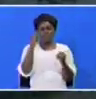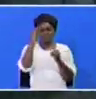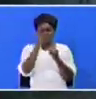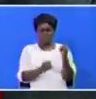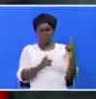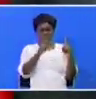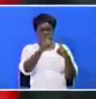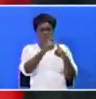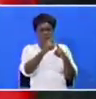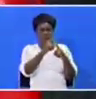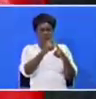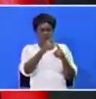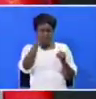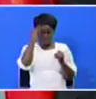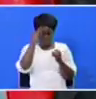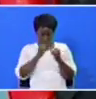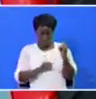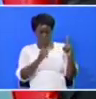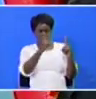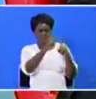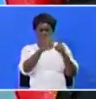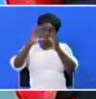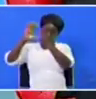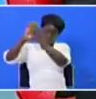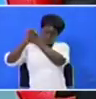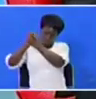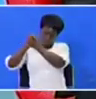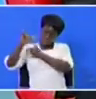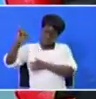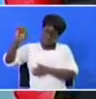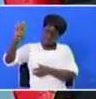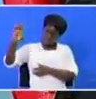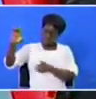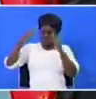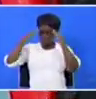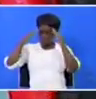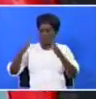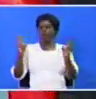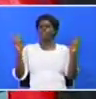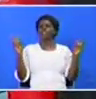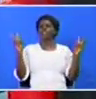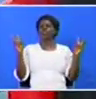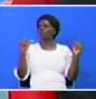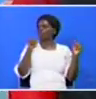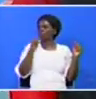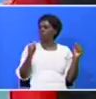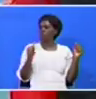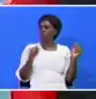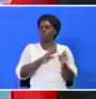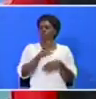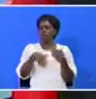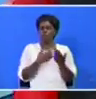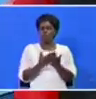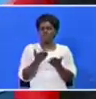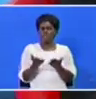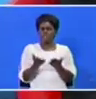this. Last one. The very last word. Jubilee and IEBC need to focus on the issue that is raised, not all going around the world